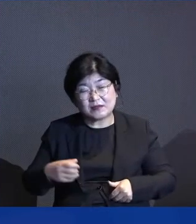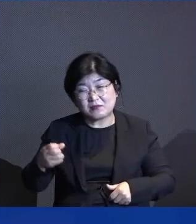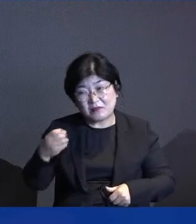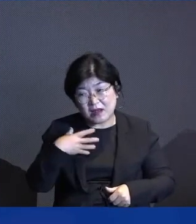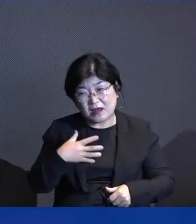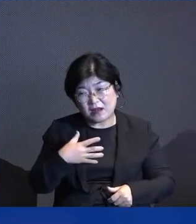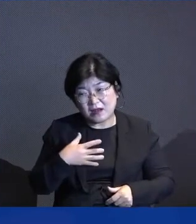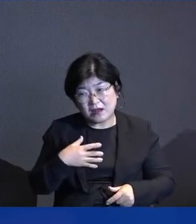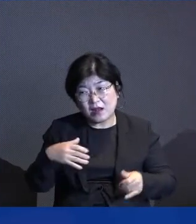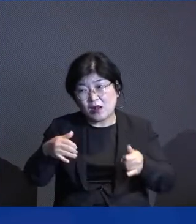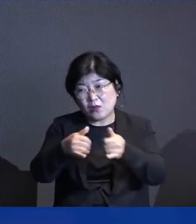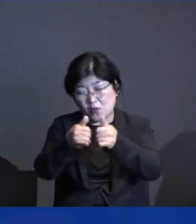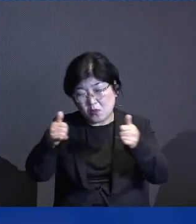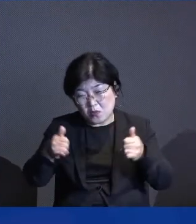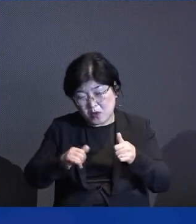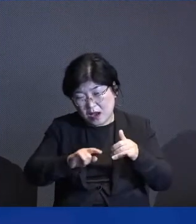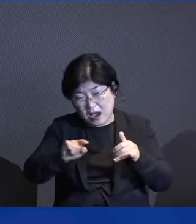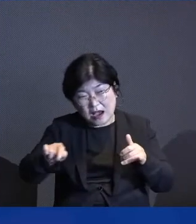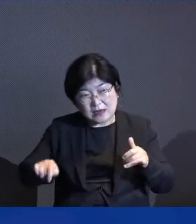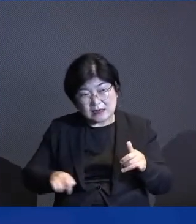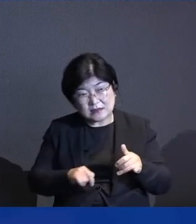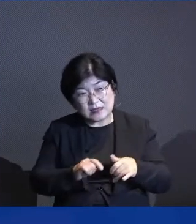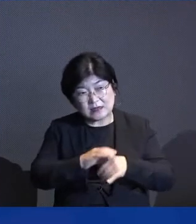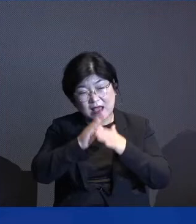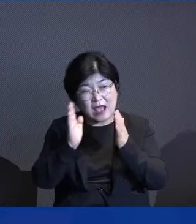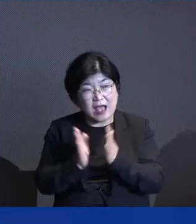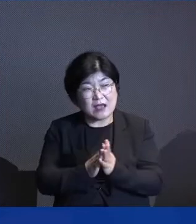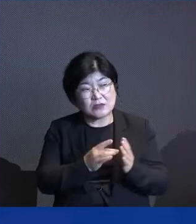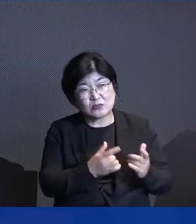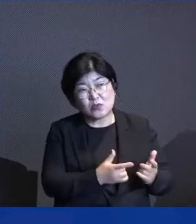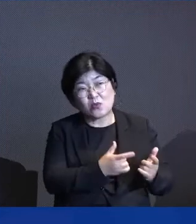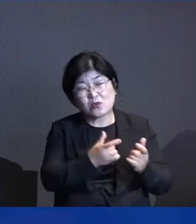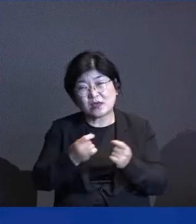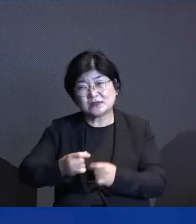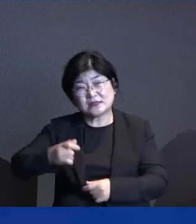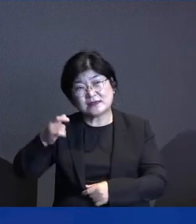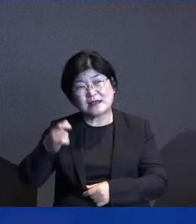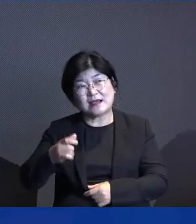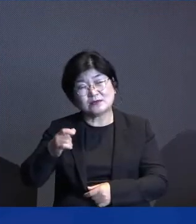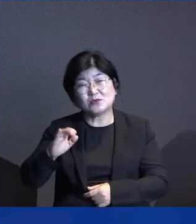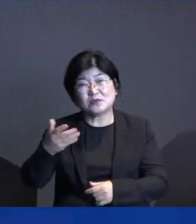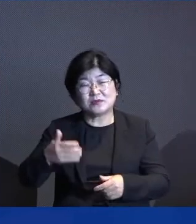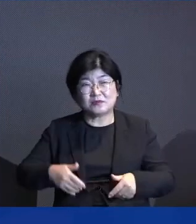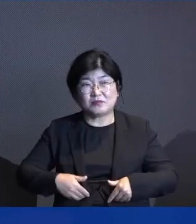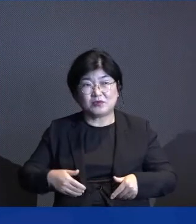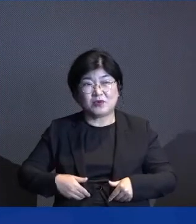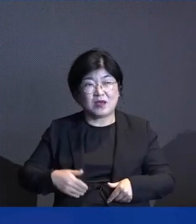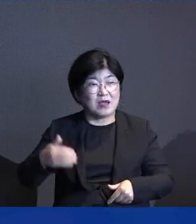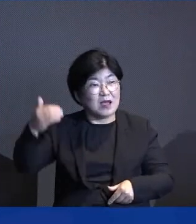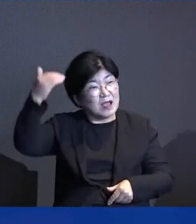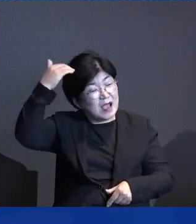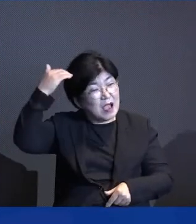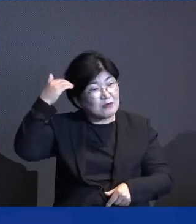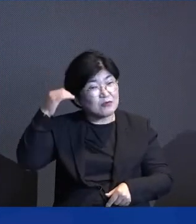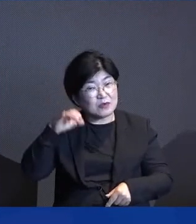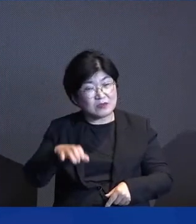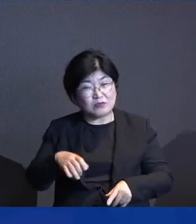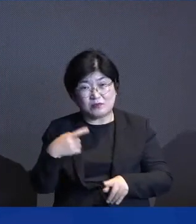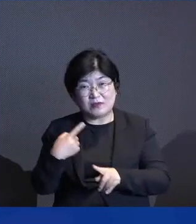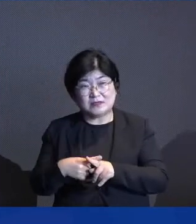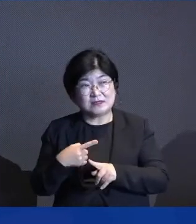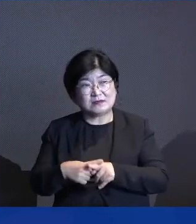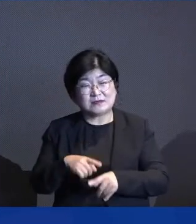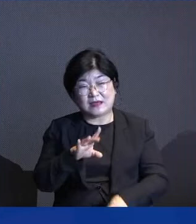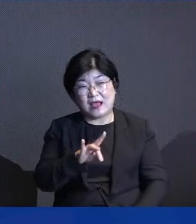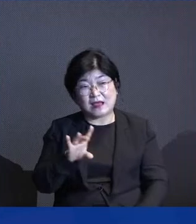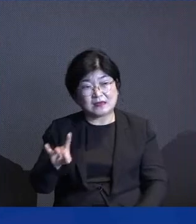Those are important. I think it's important in Korea as well. So we often think that we